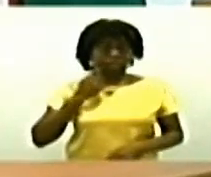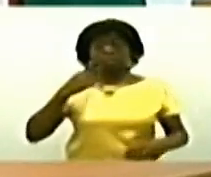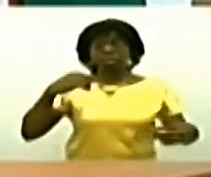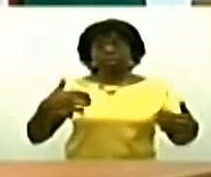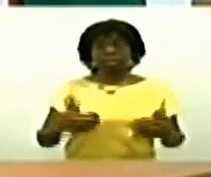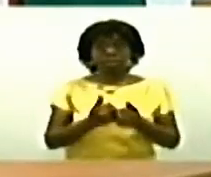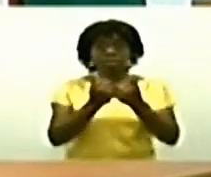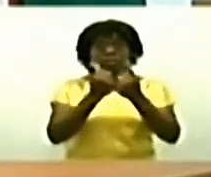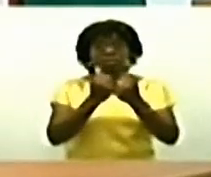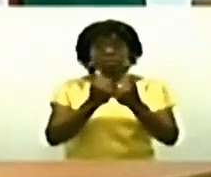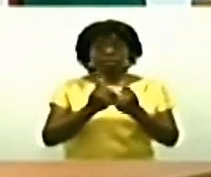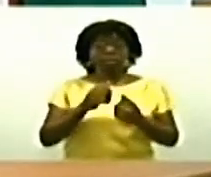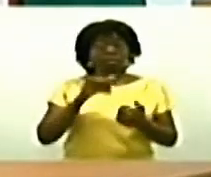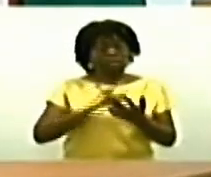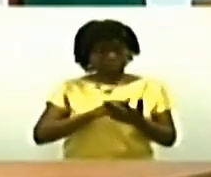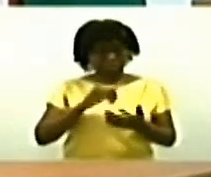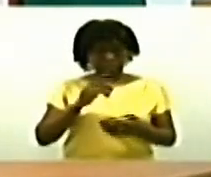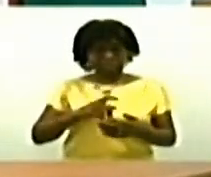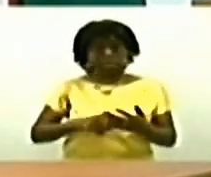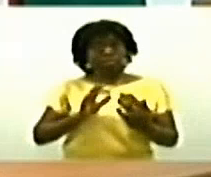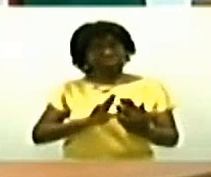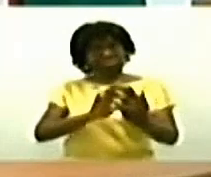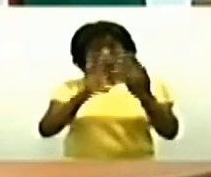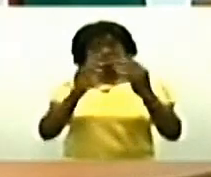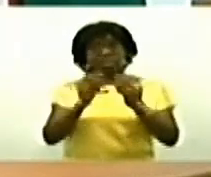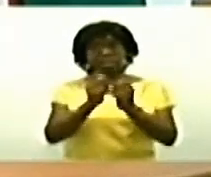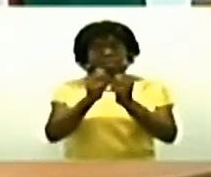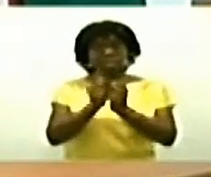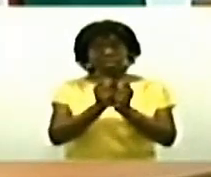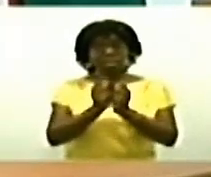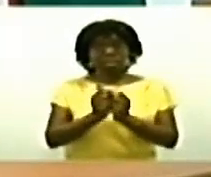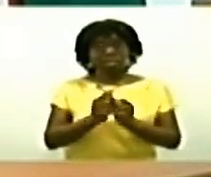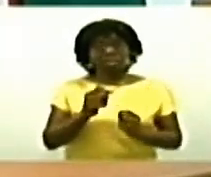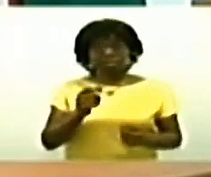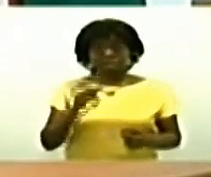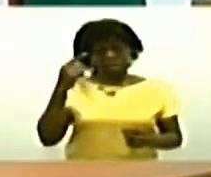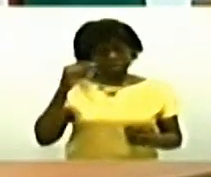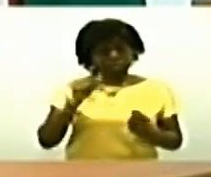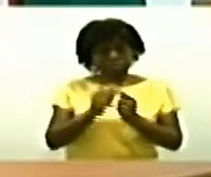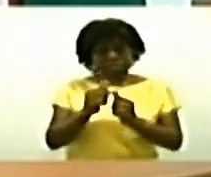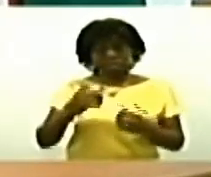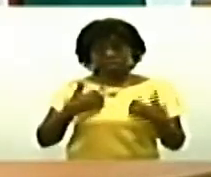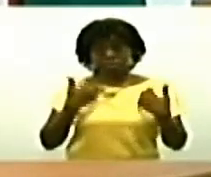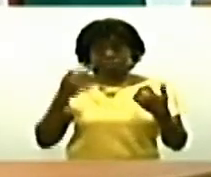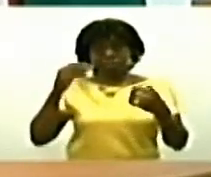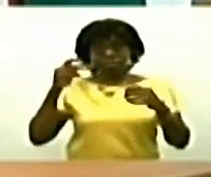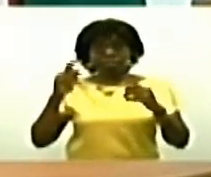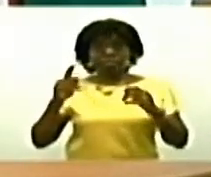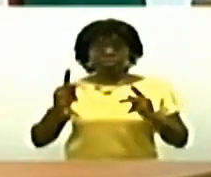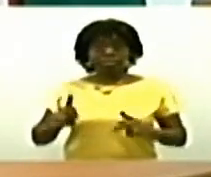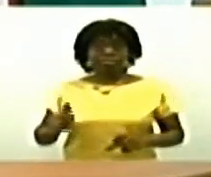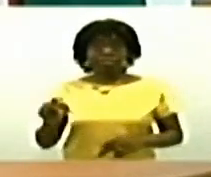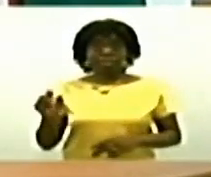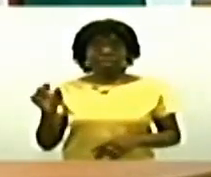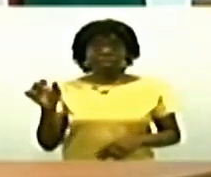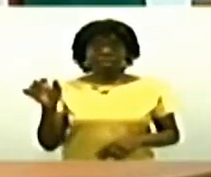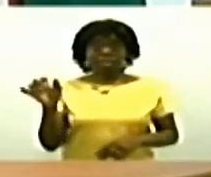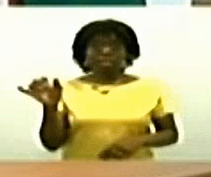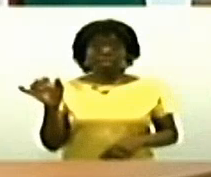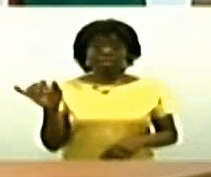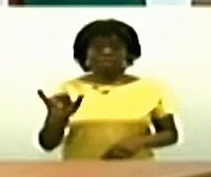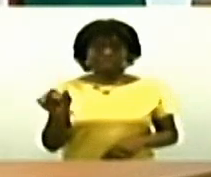that we have to confront together. But I think with youngsters like you, it is clear that we could overcome these